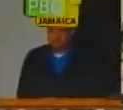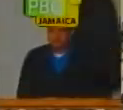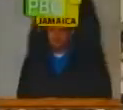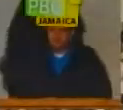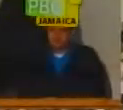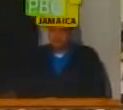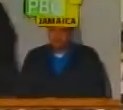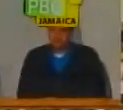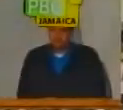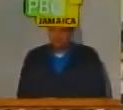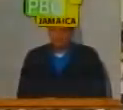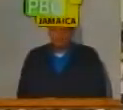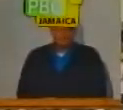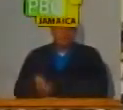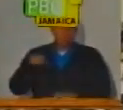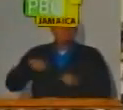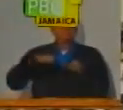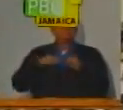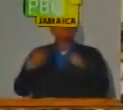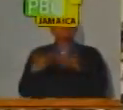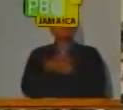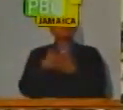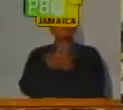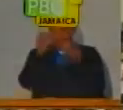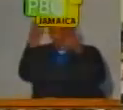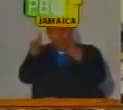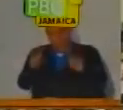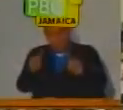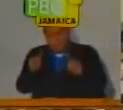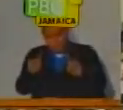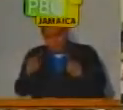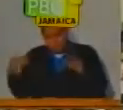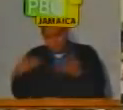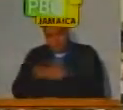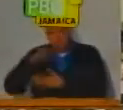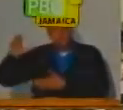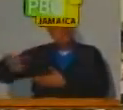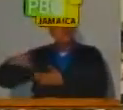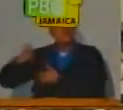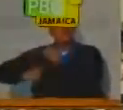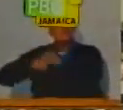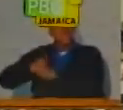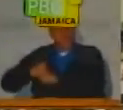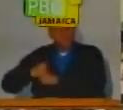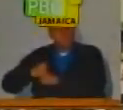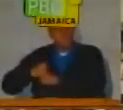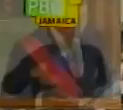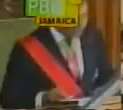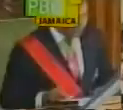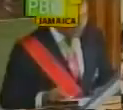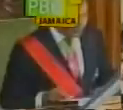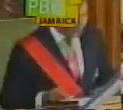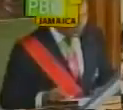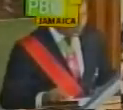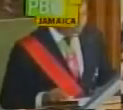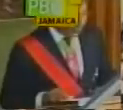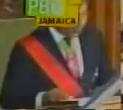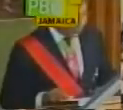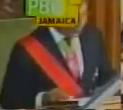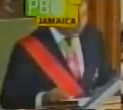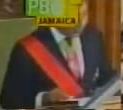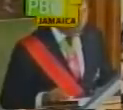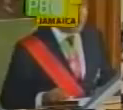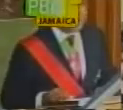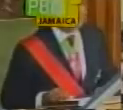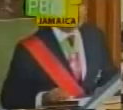2016-2017. This is the start of new beginnings, a new parliamentary year, a new administration